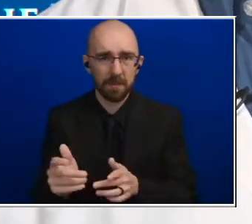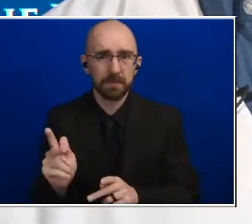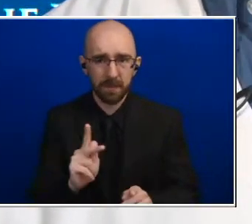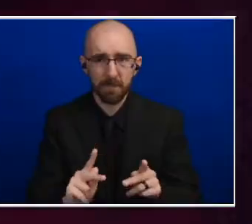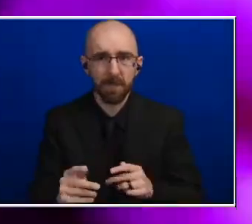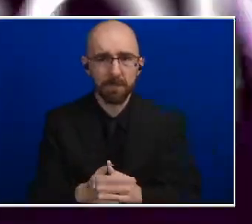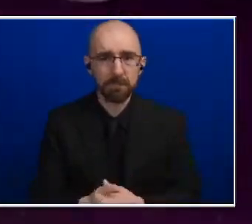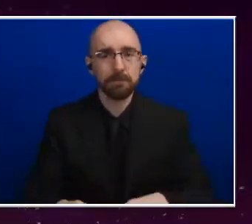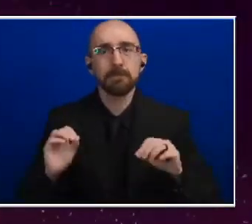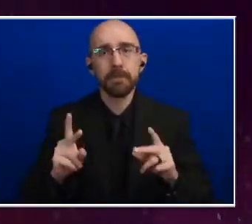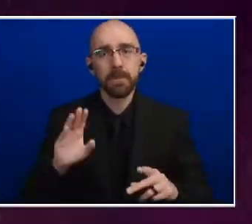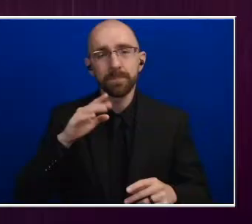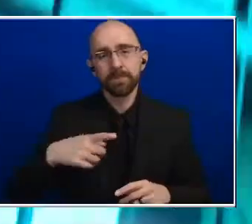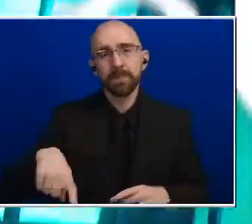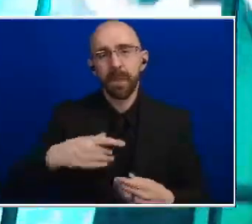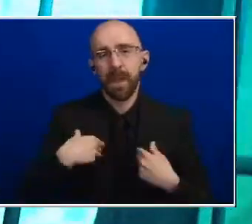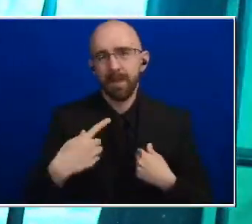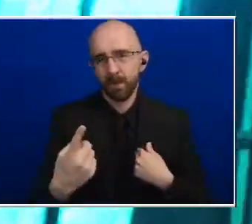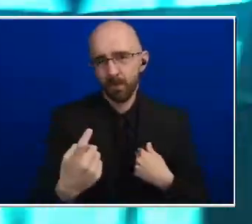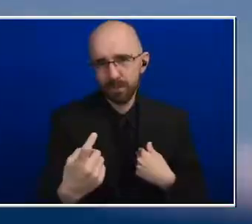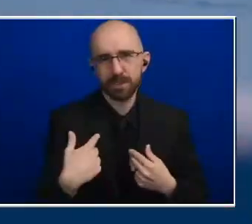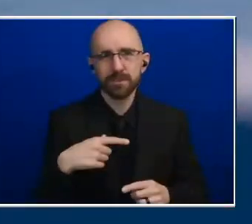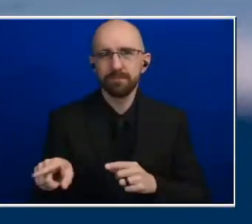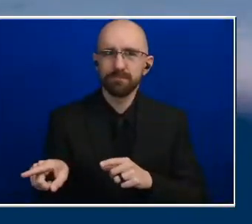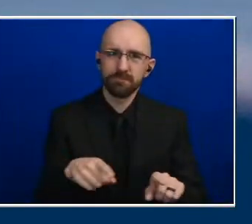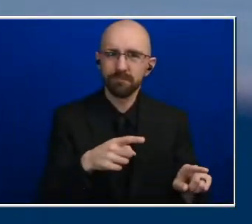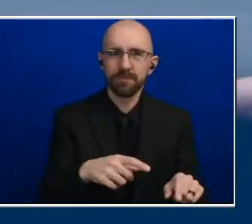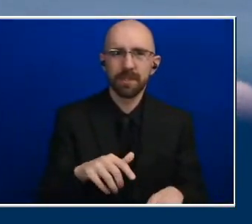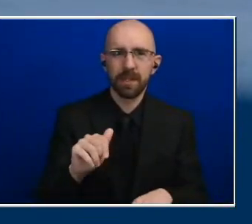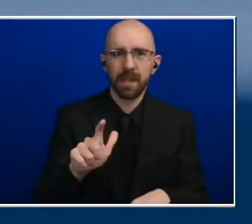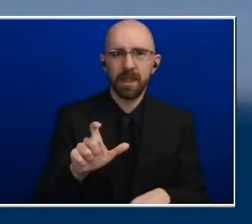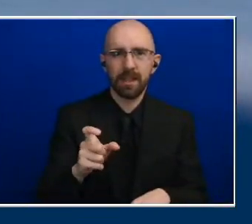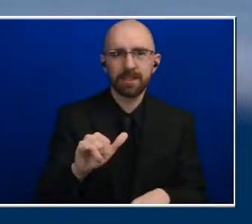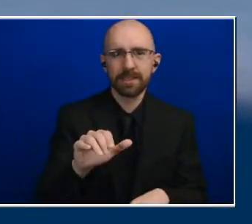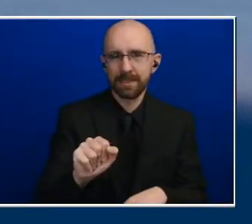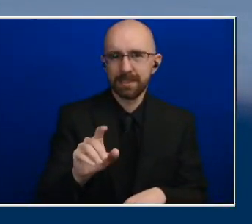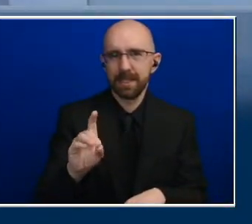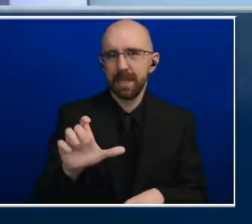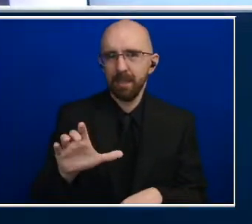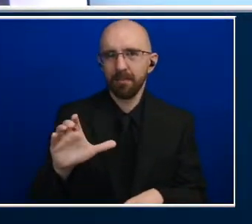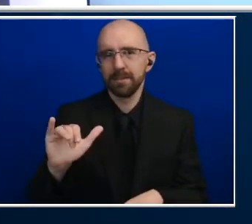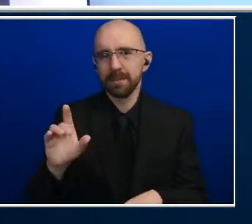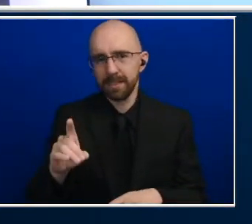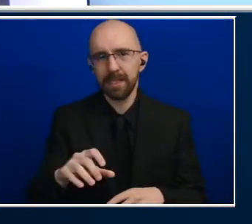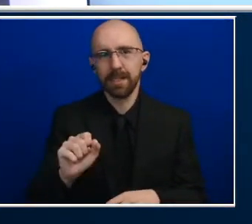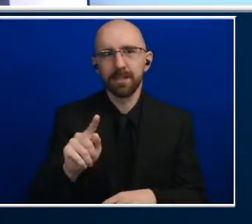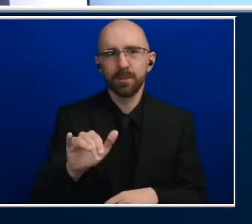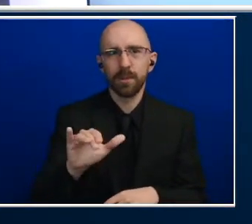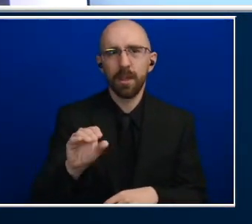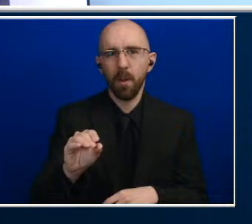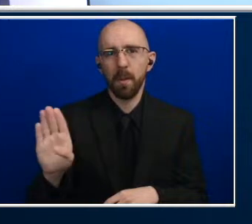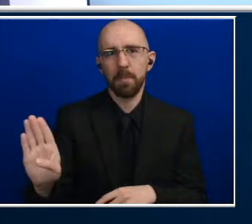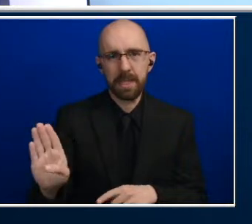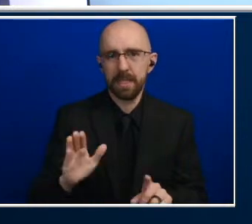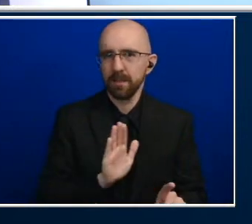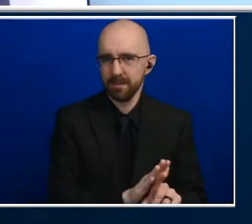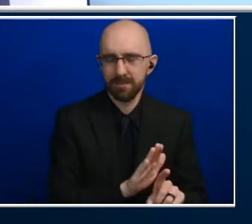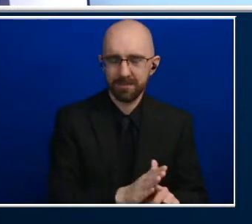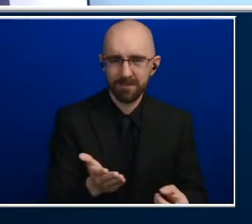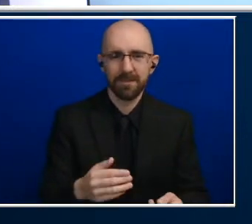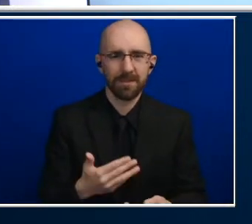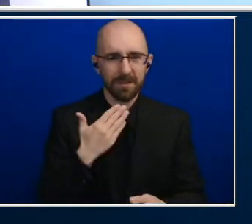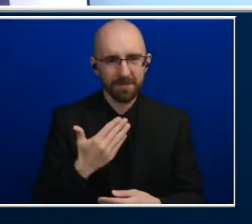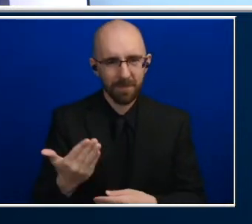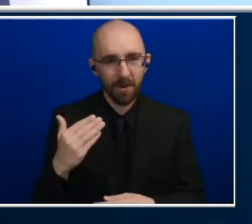you have questions. Let's head to Studio B with the awesome Alexis Stilson. Good morning, Alexis. Good morning, and Stu has a question